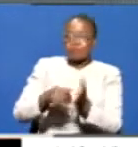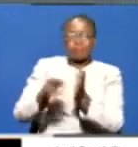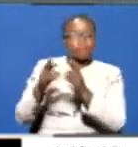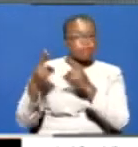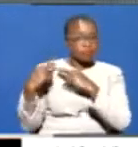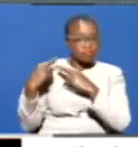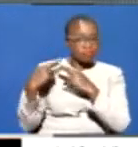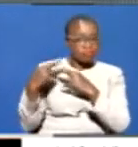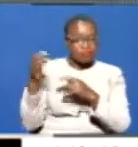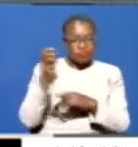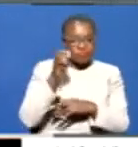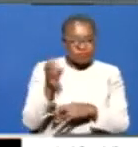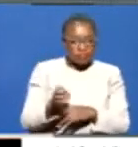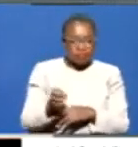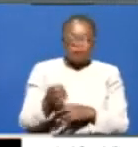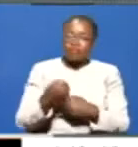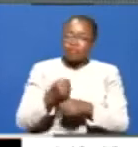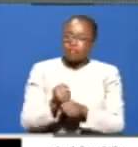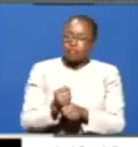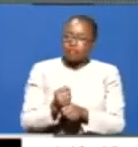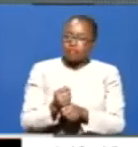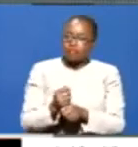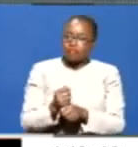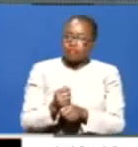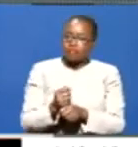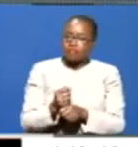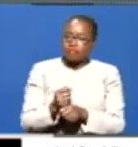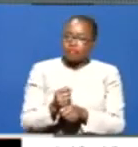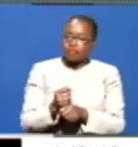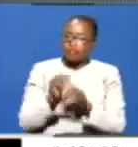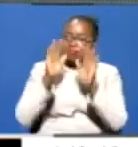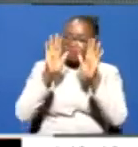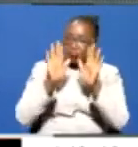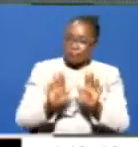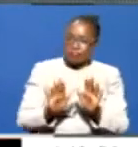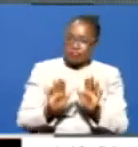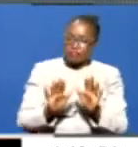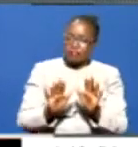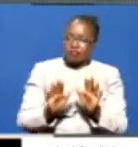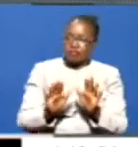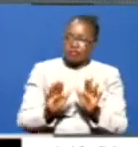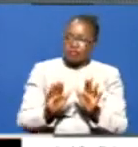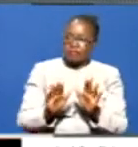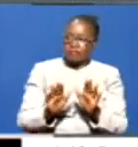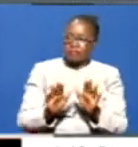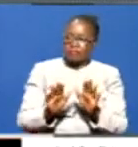elders defined. That is critical to devolution.